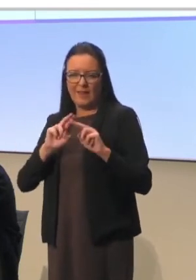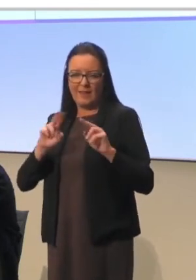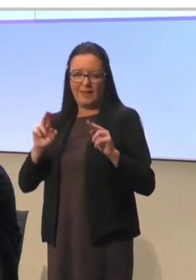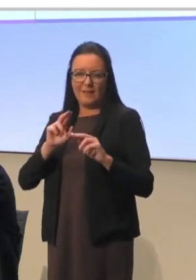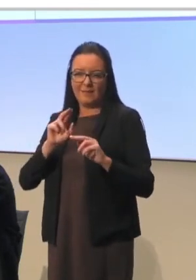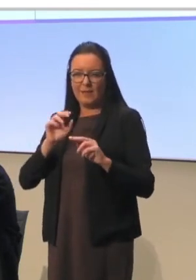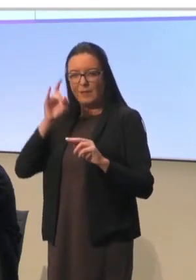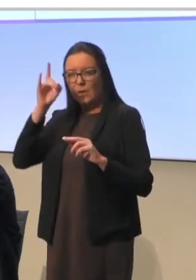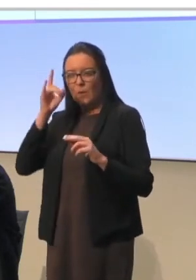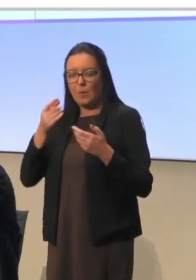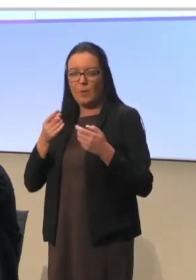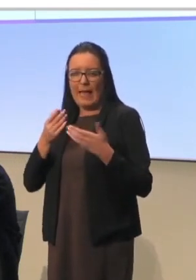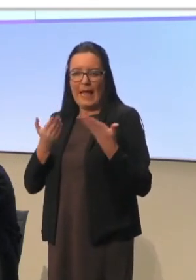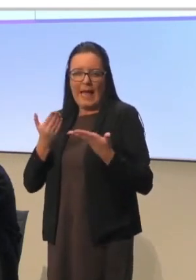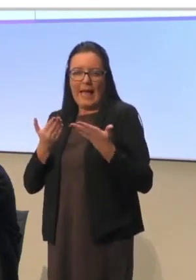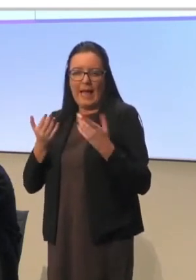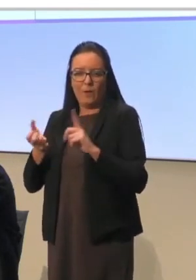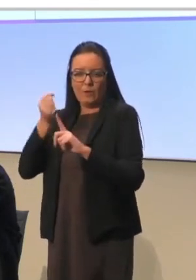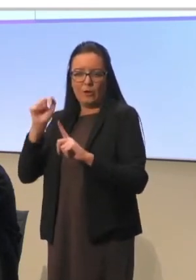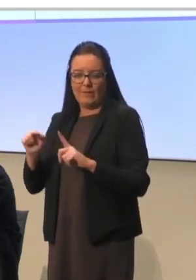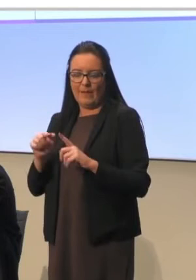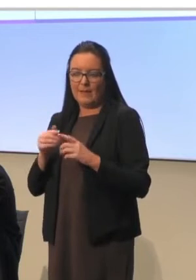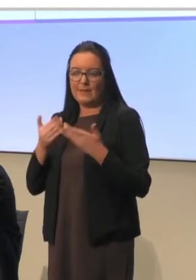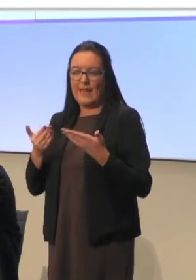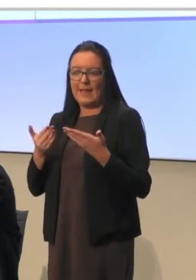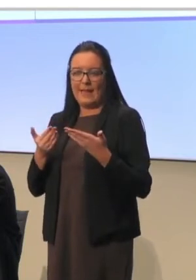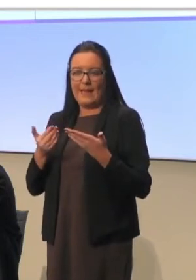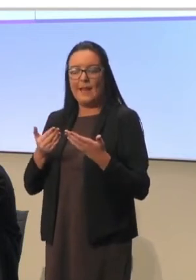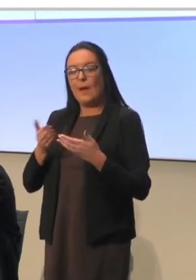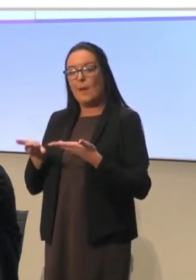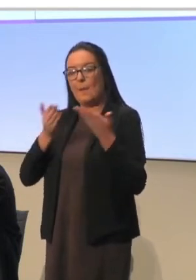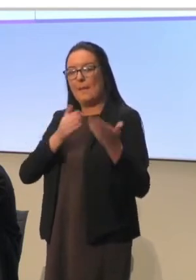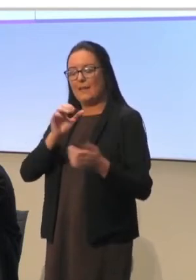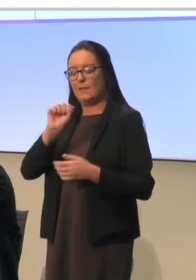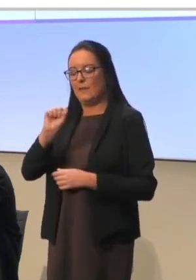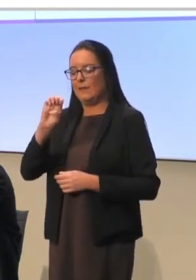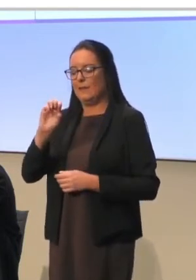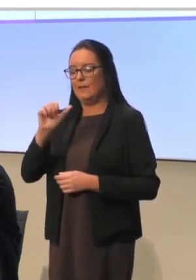exactly how to do so. So I'll hand you over to Selina now. Thank you. That's great.